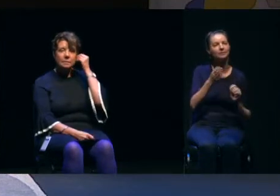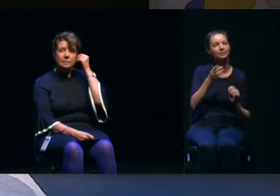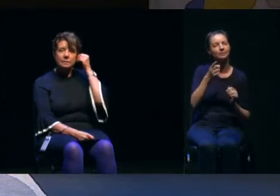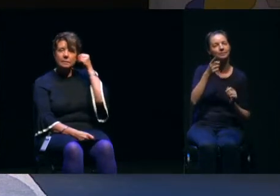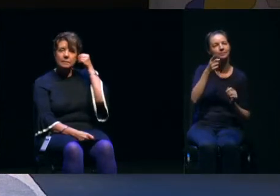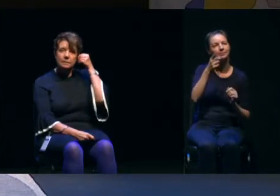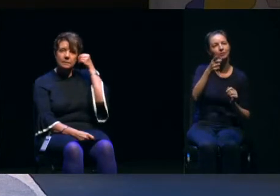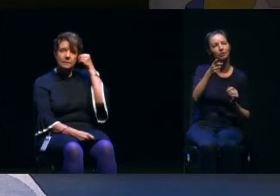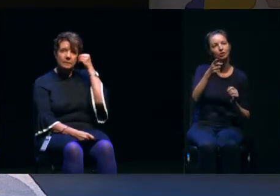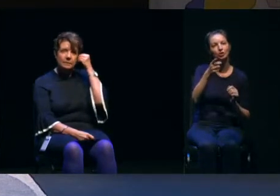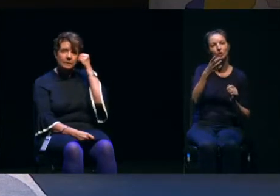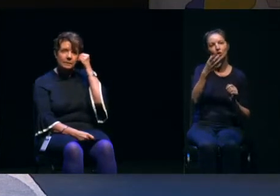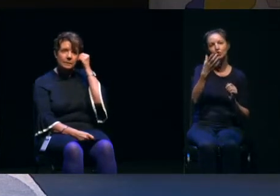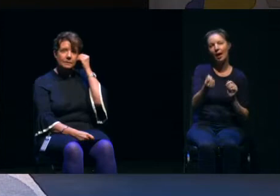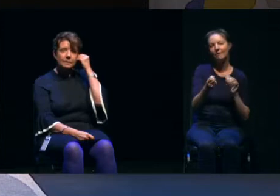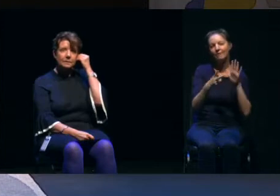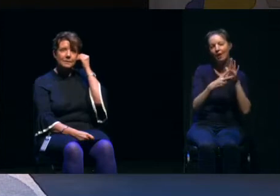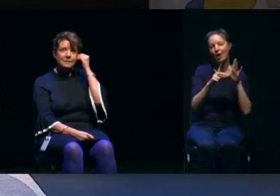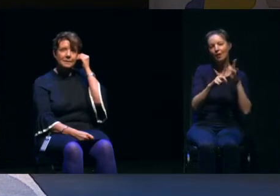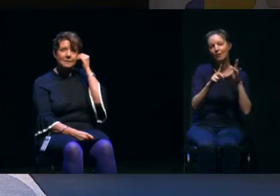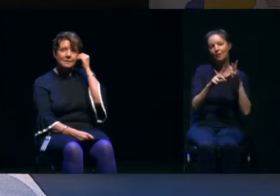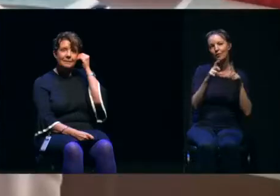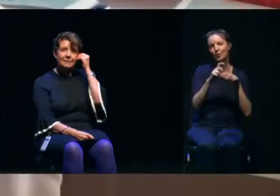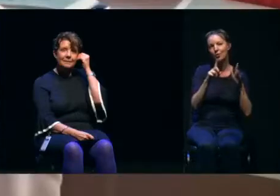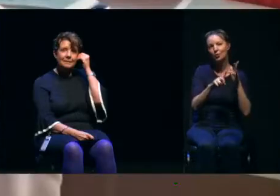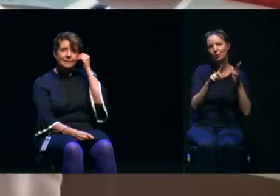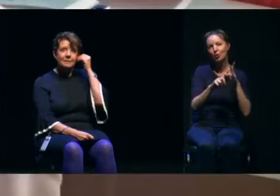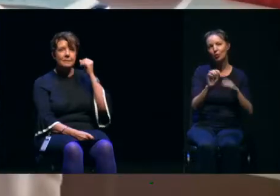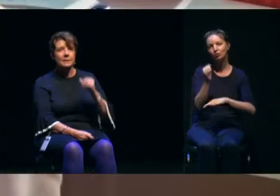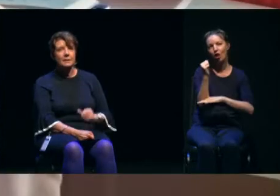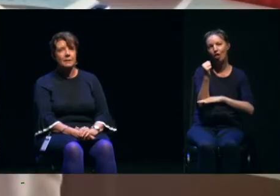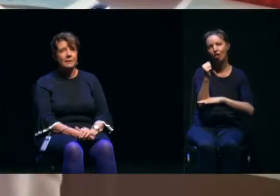a not-so-secret voodoo doll collection?